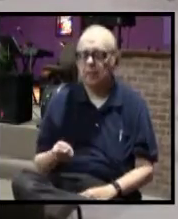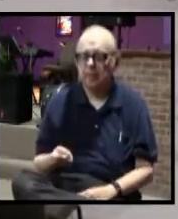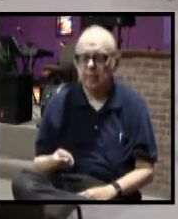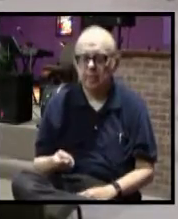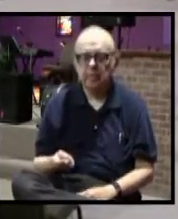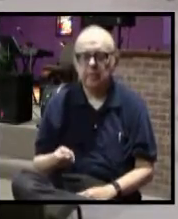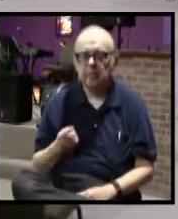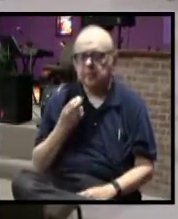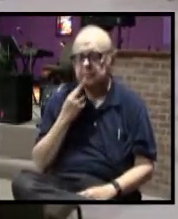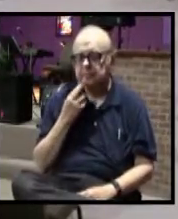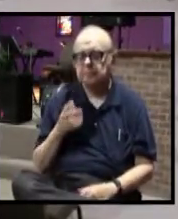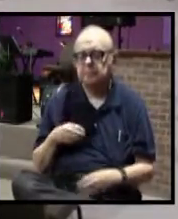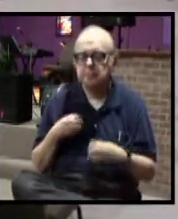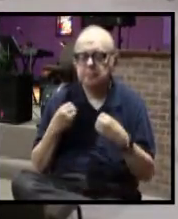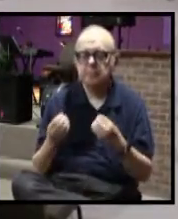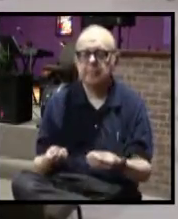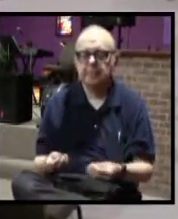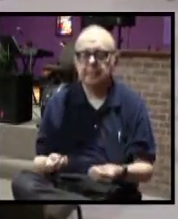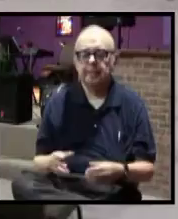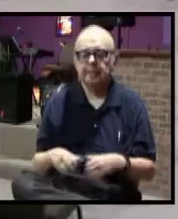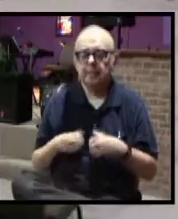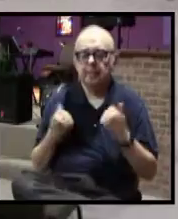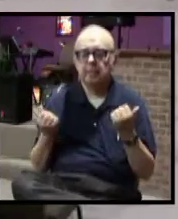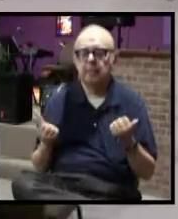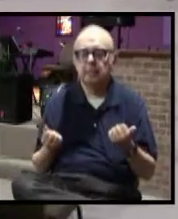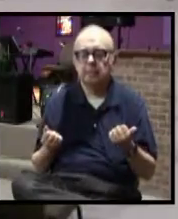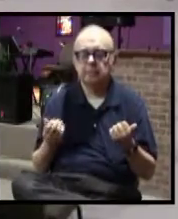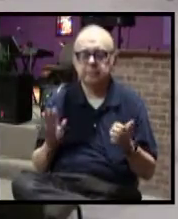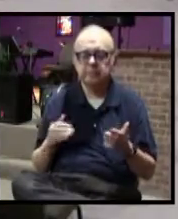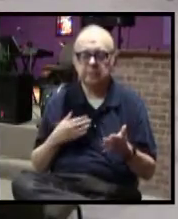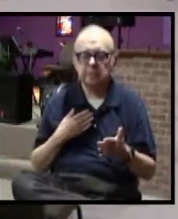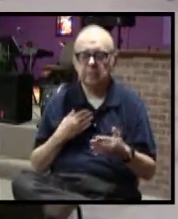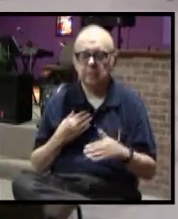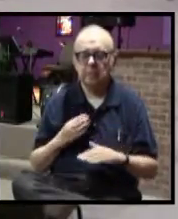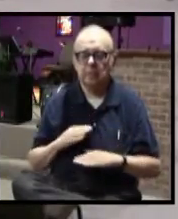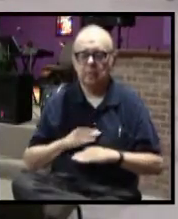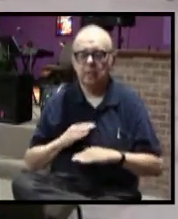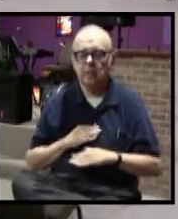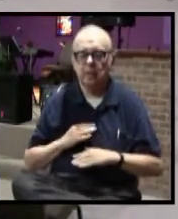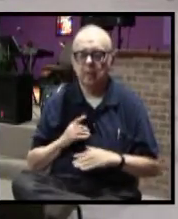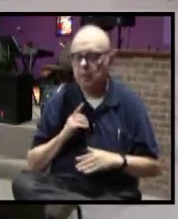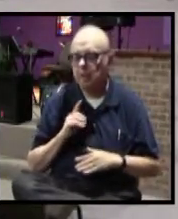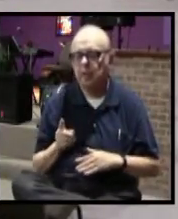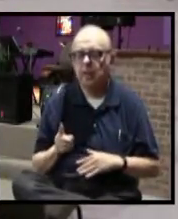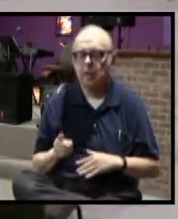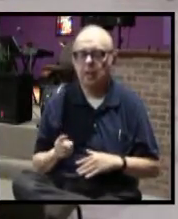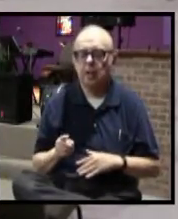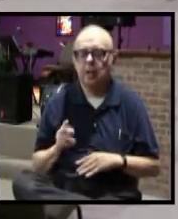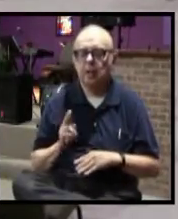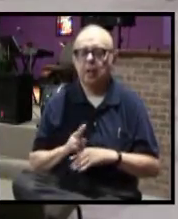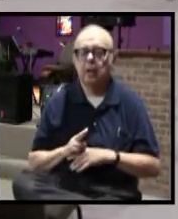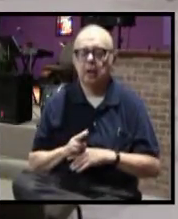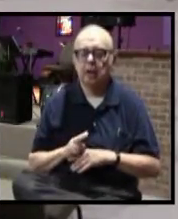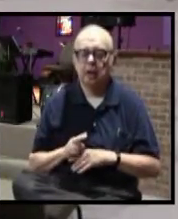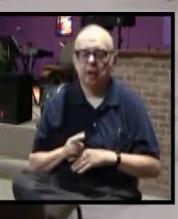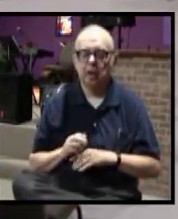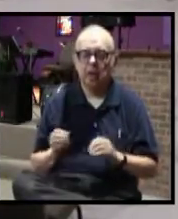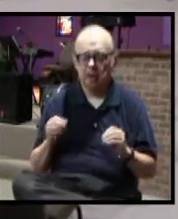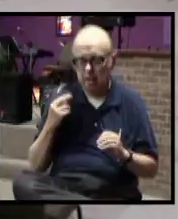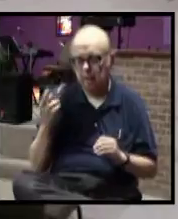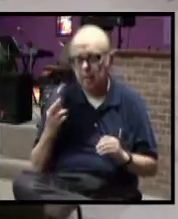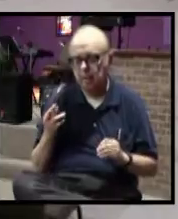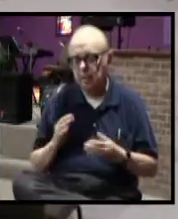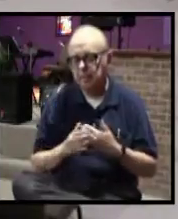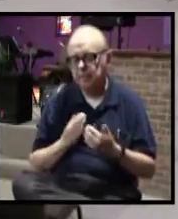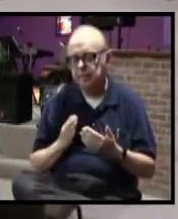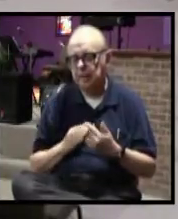I typically have to tell the servers in restaurants just to give him the restaurant's address. As once he has a satisfactory answer, he will usually move on.